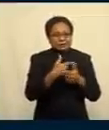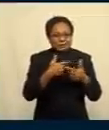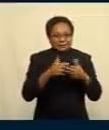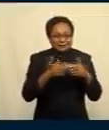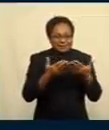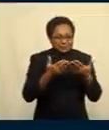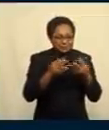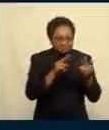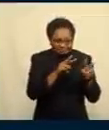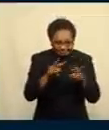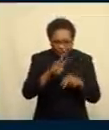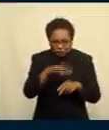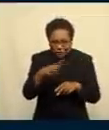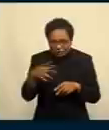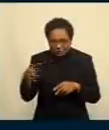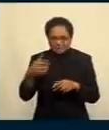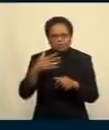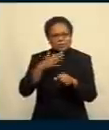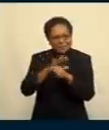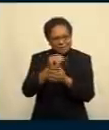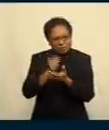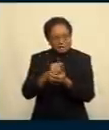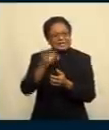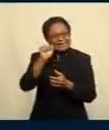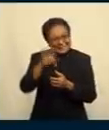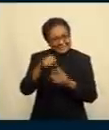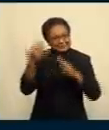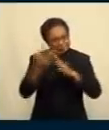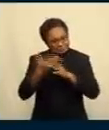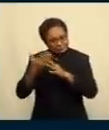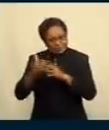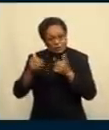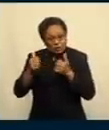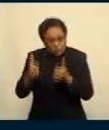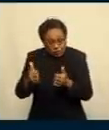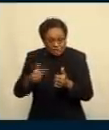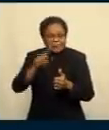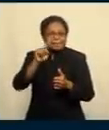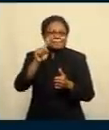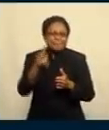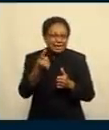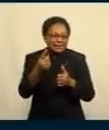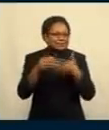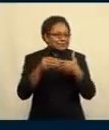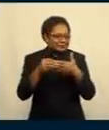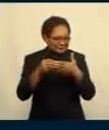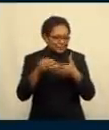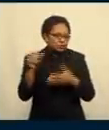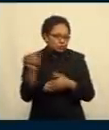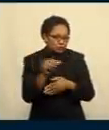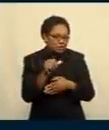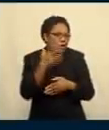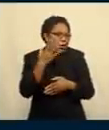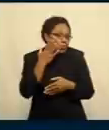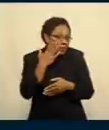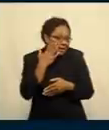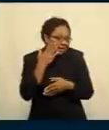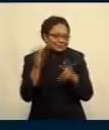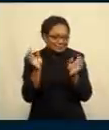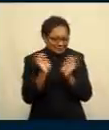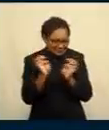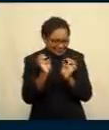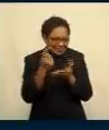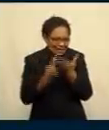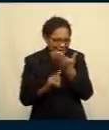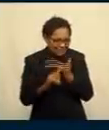all of these restrictions are, put in their proper context. And where reasonable exceptions need to be made, they should be made.